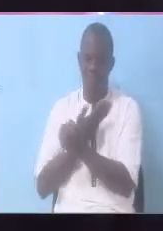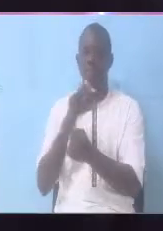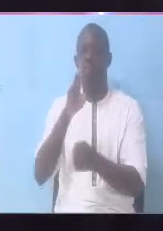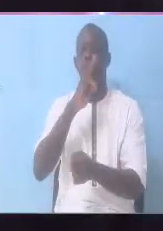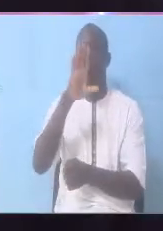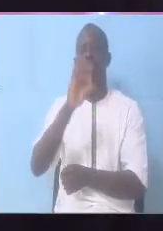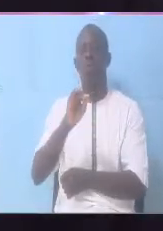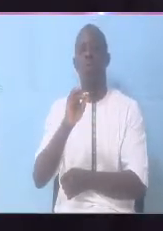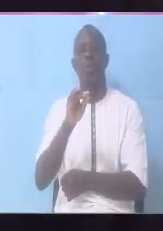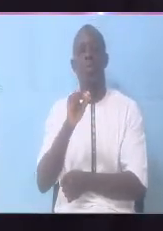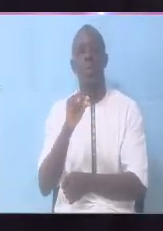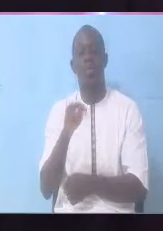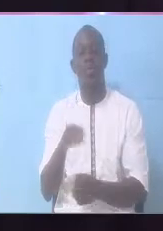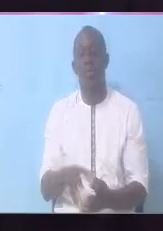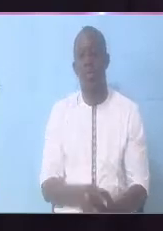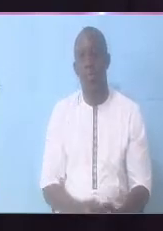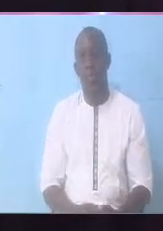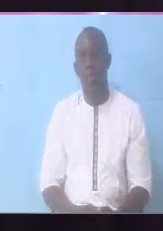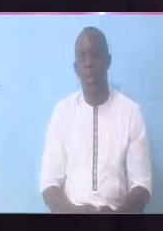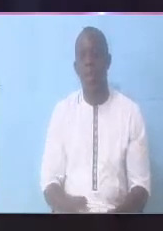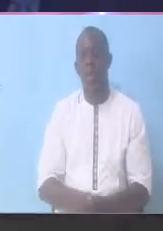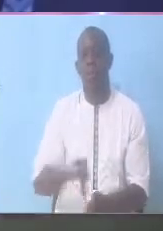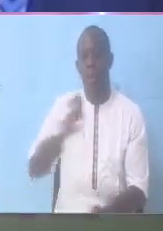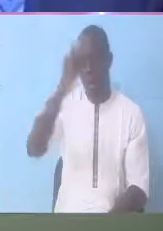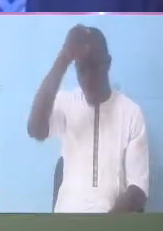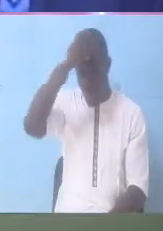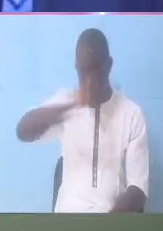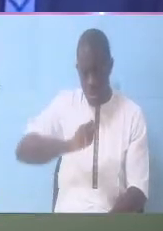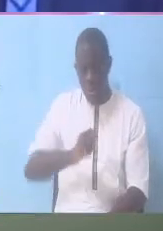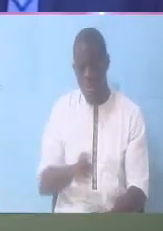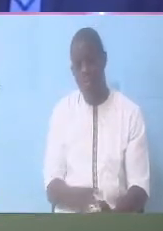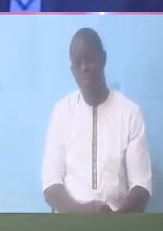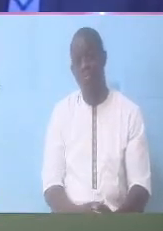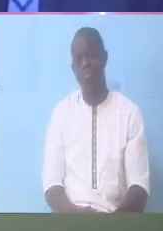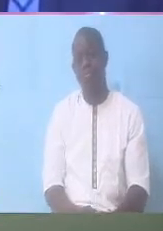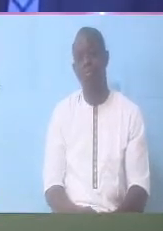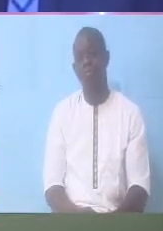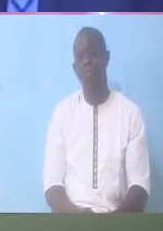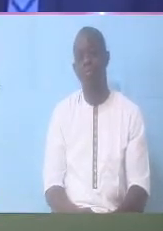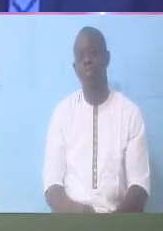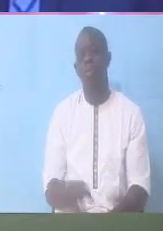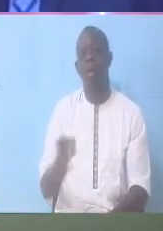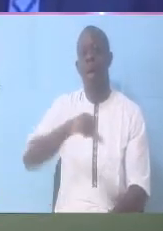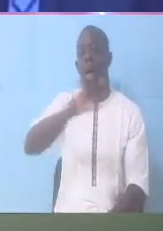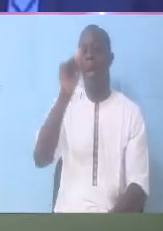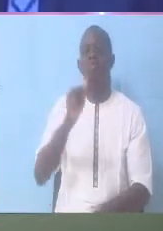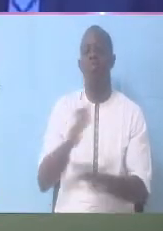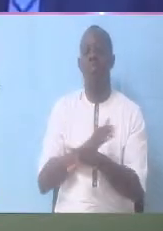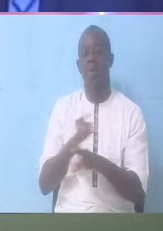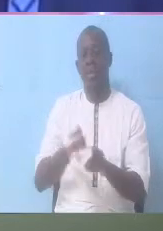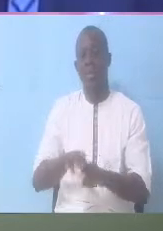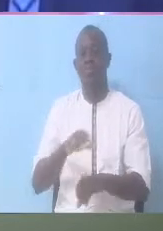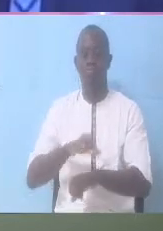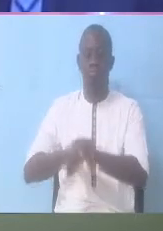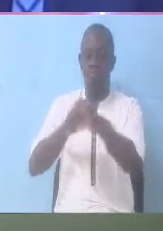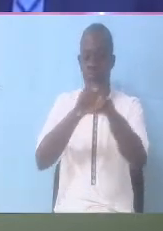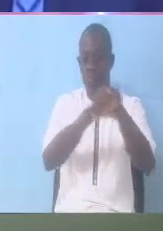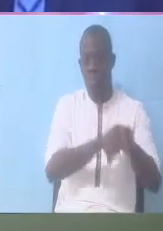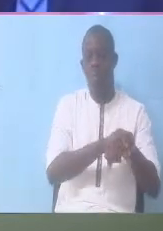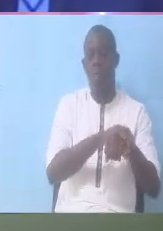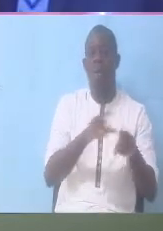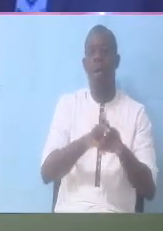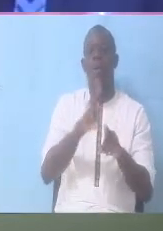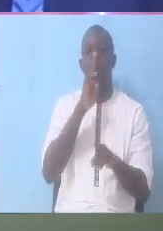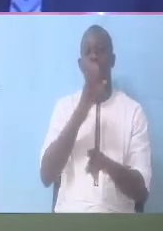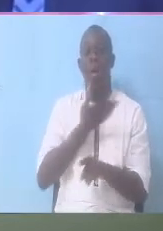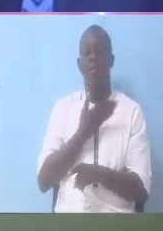By the police. Police ole muta. And they were taken over custody by